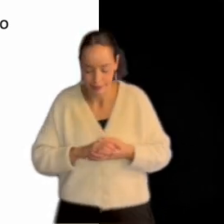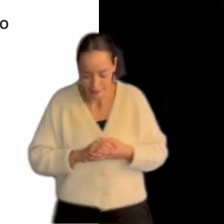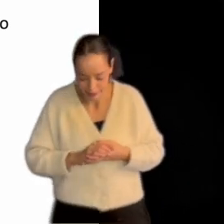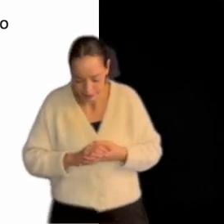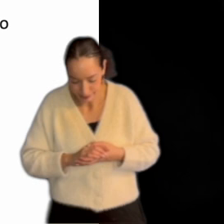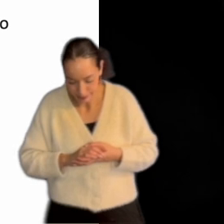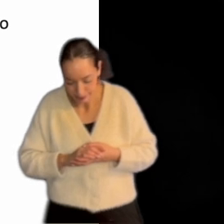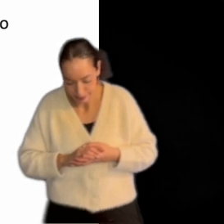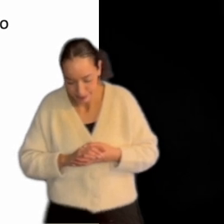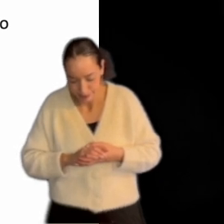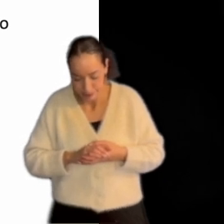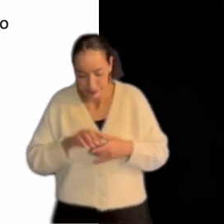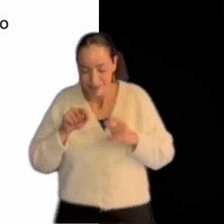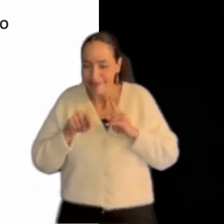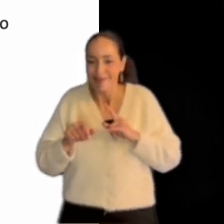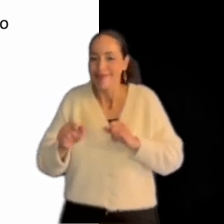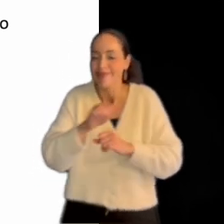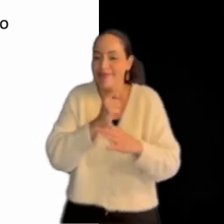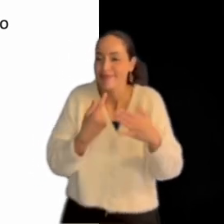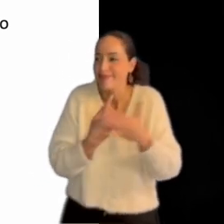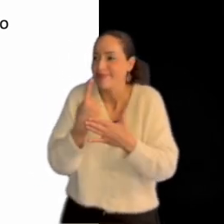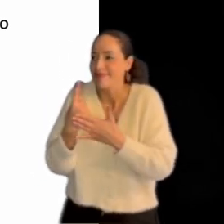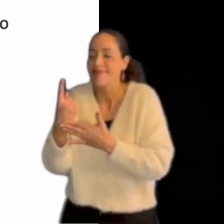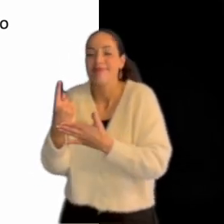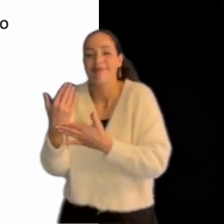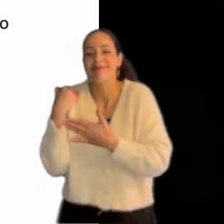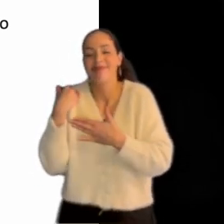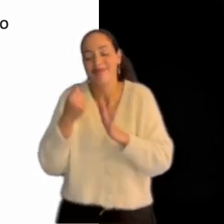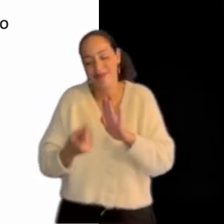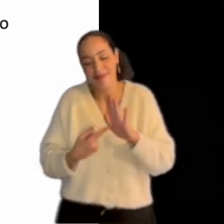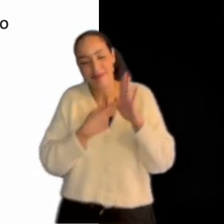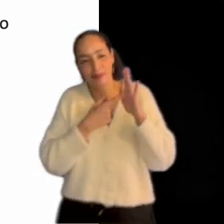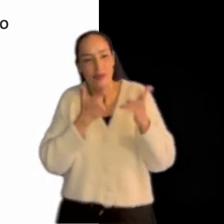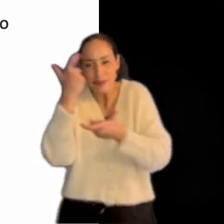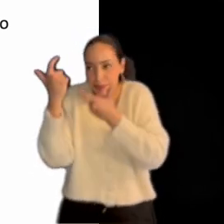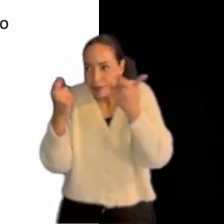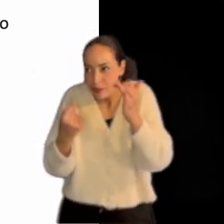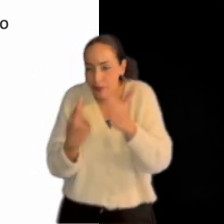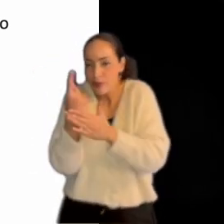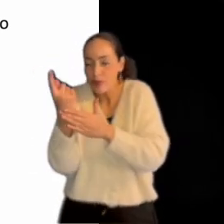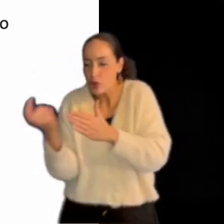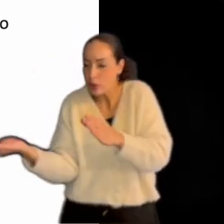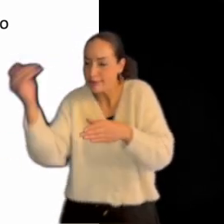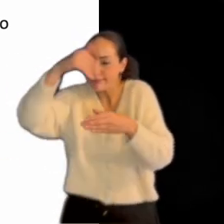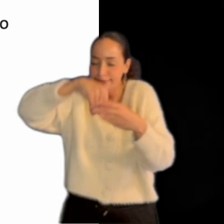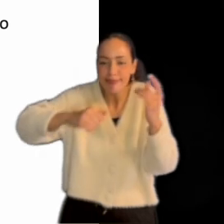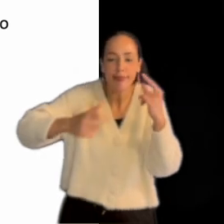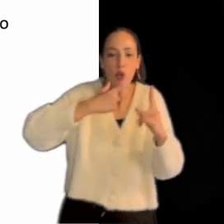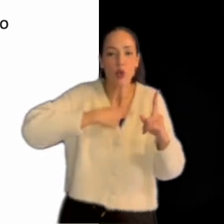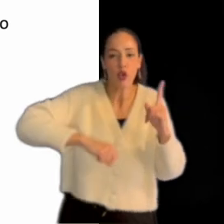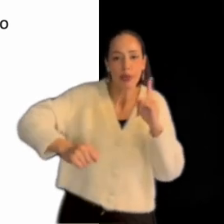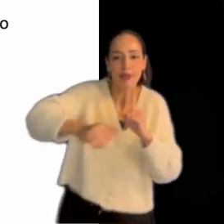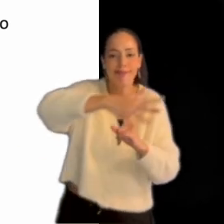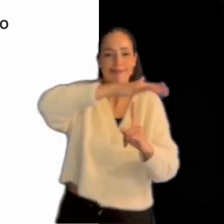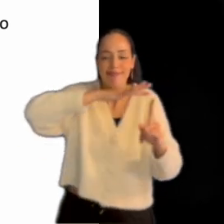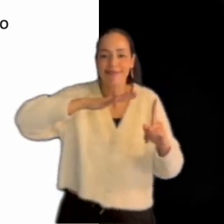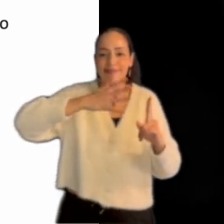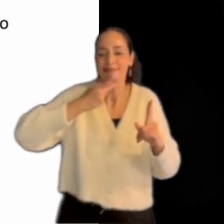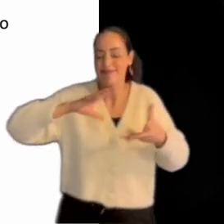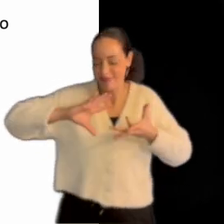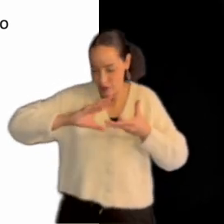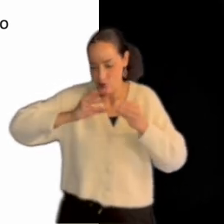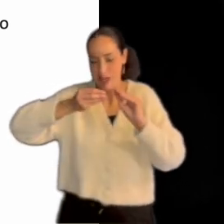our creativity, innovation, imagination and inspiration. In doing so, we can open up someone's world to new